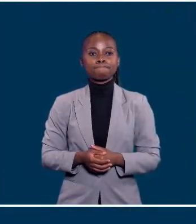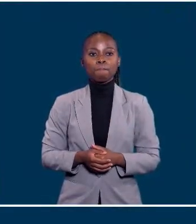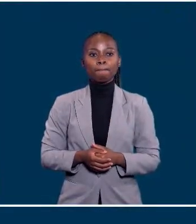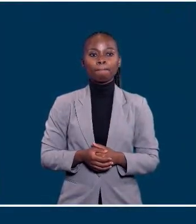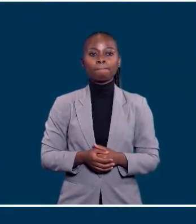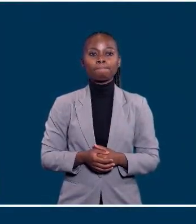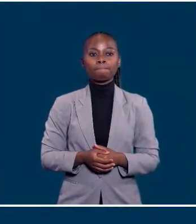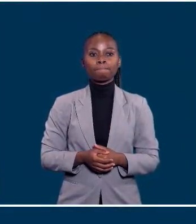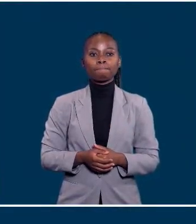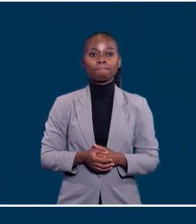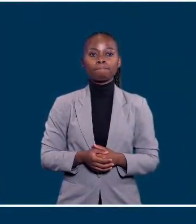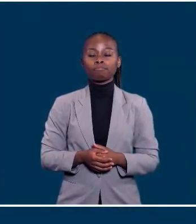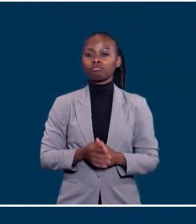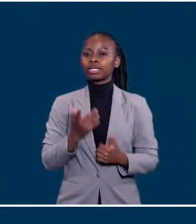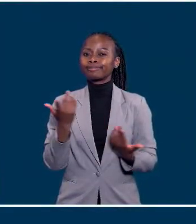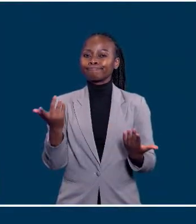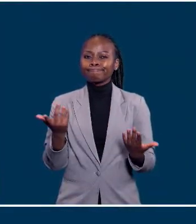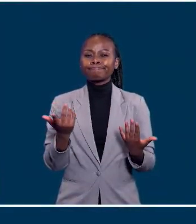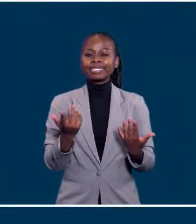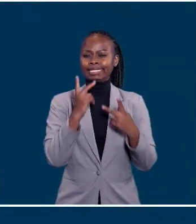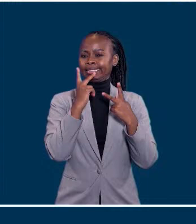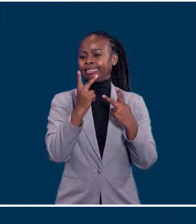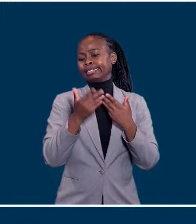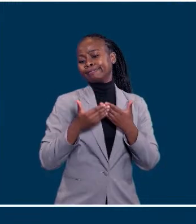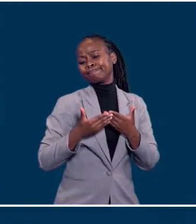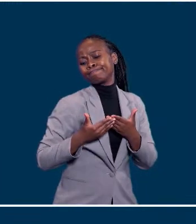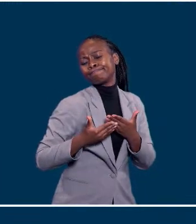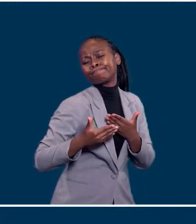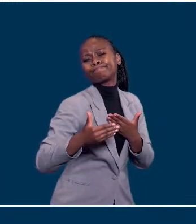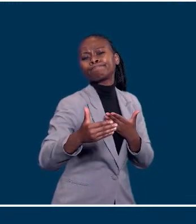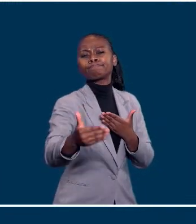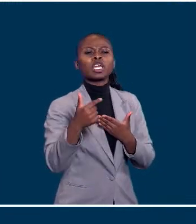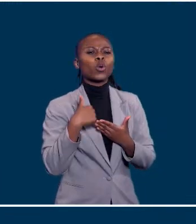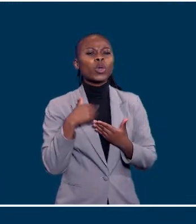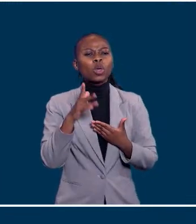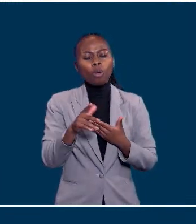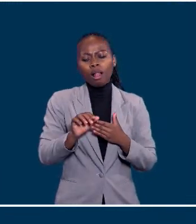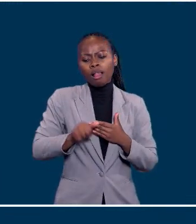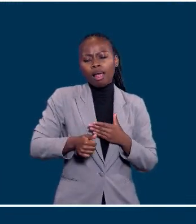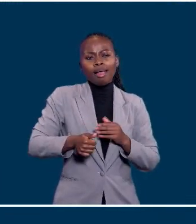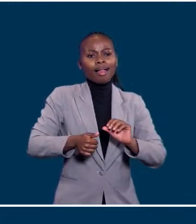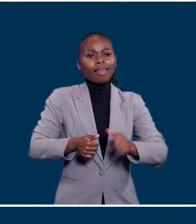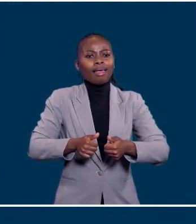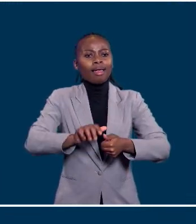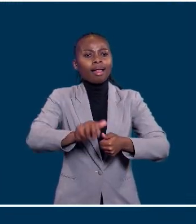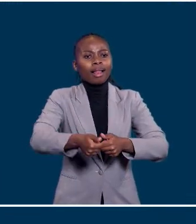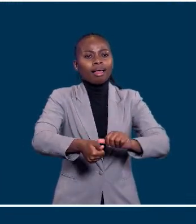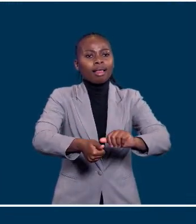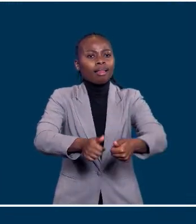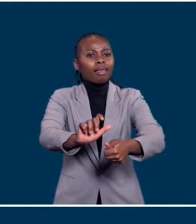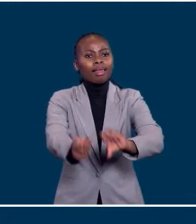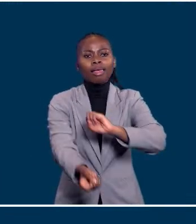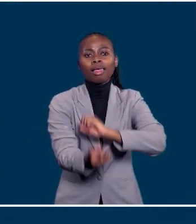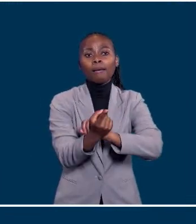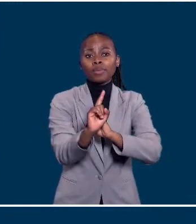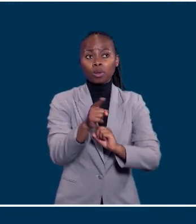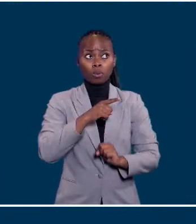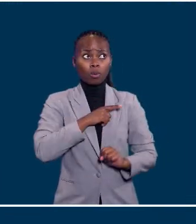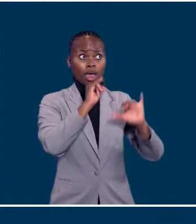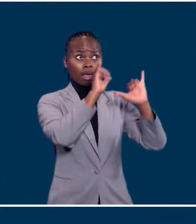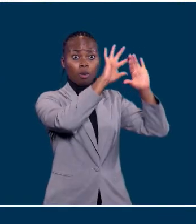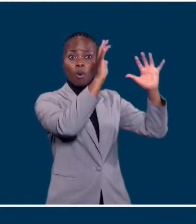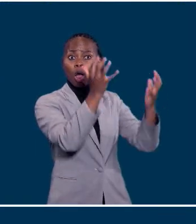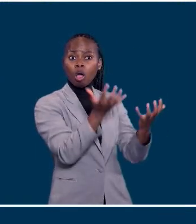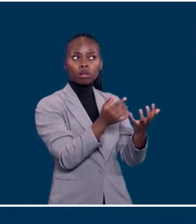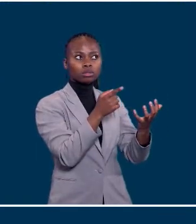Basically, watch out where we're going because the world is uncertain. Clearly, the uncertainty